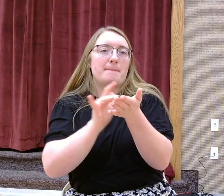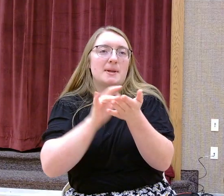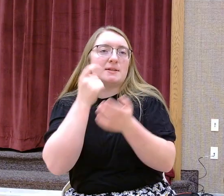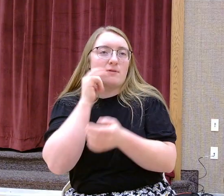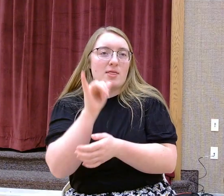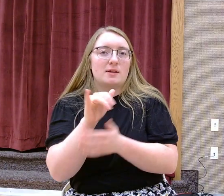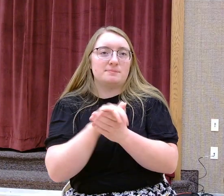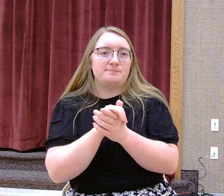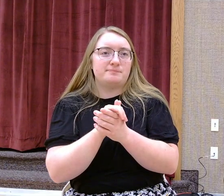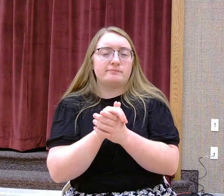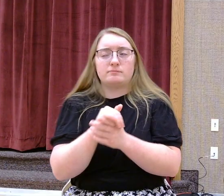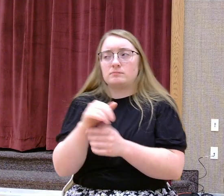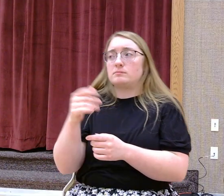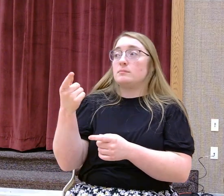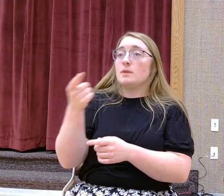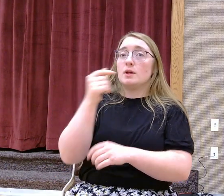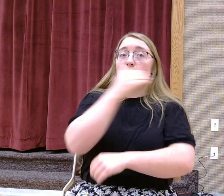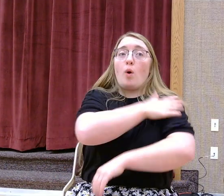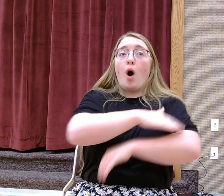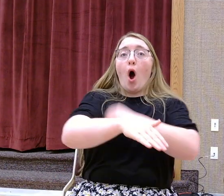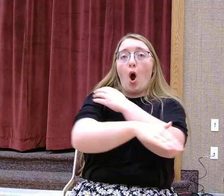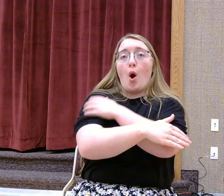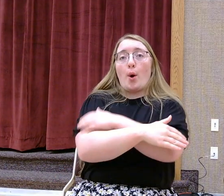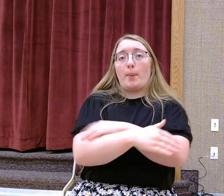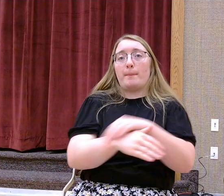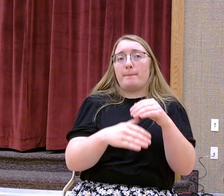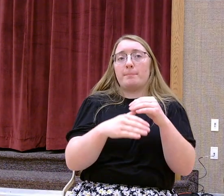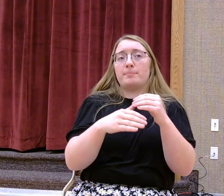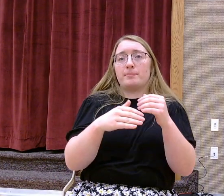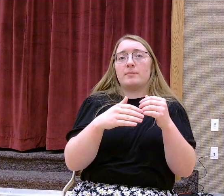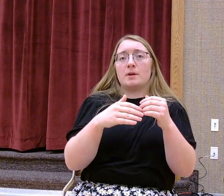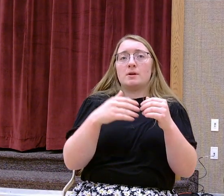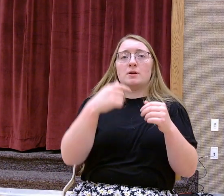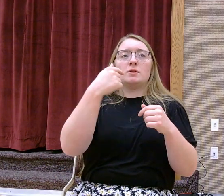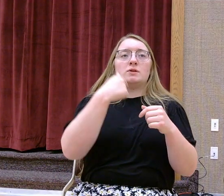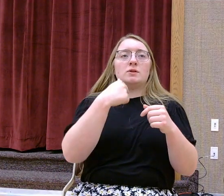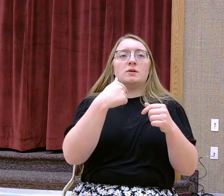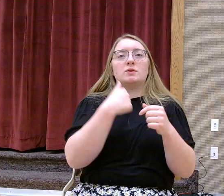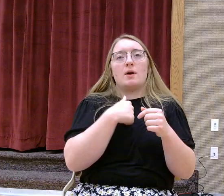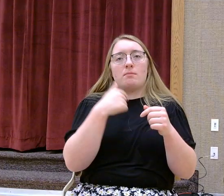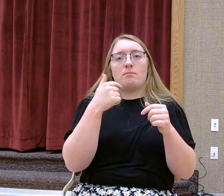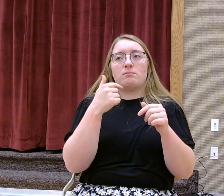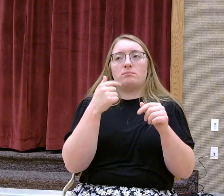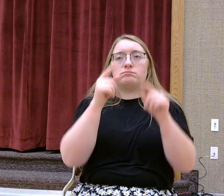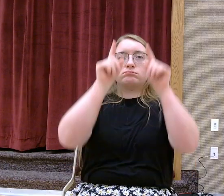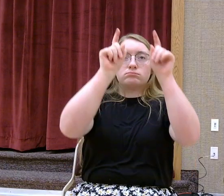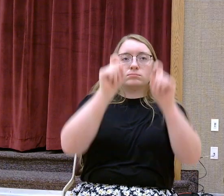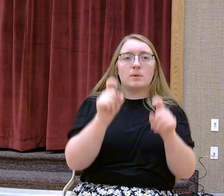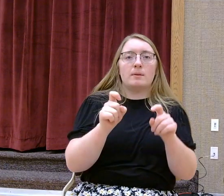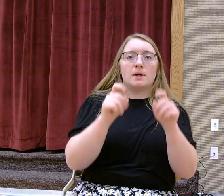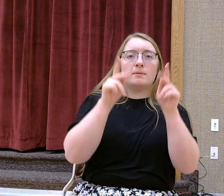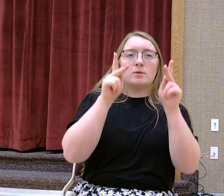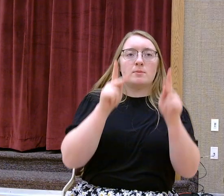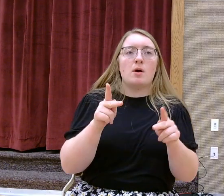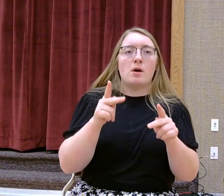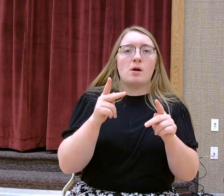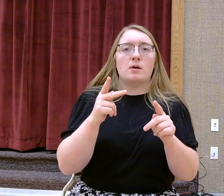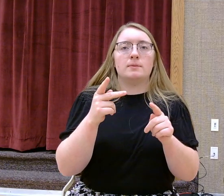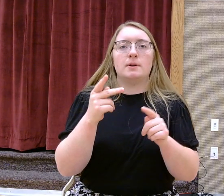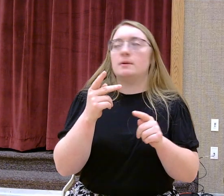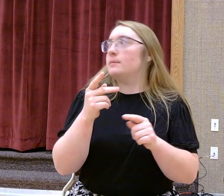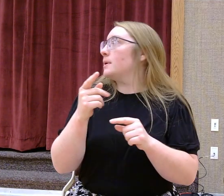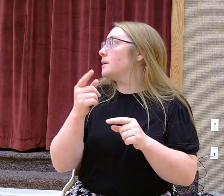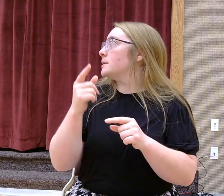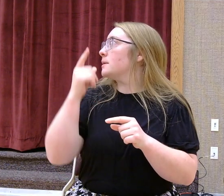Okay. Arm. So one arm drifts. So when I'm doing my exam on a patient and I say, put your palms up, close your eyes, and one of them goes